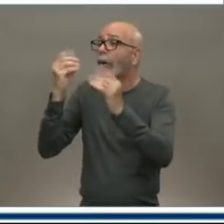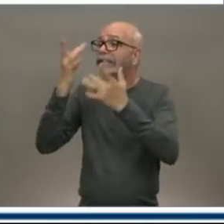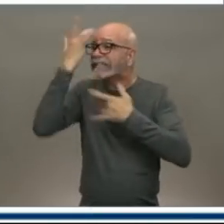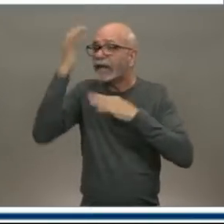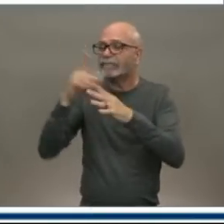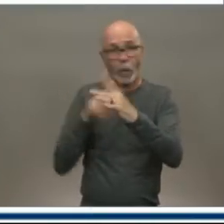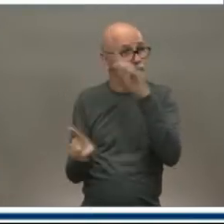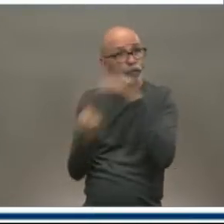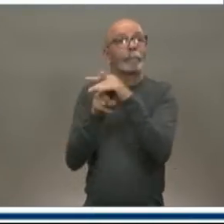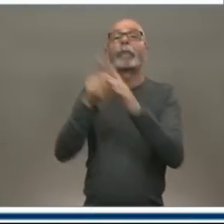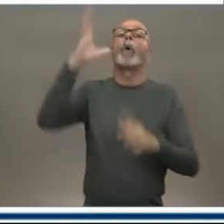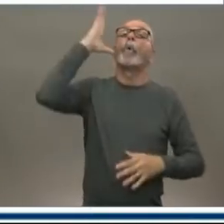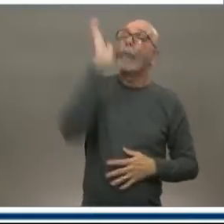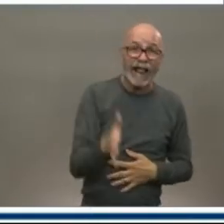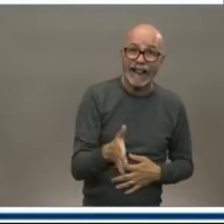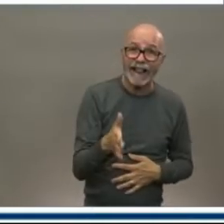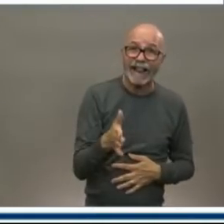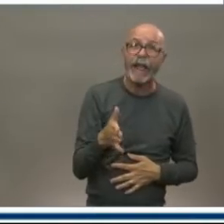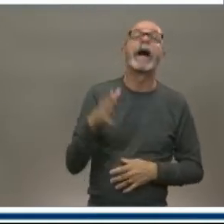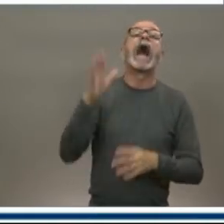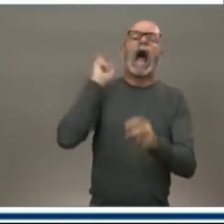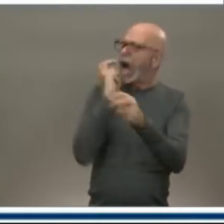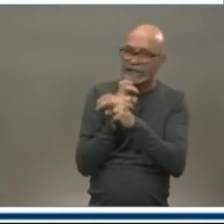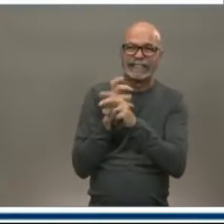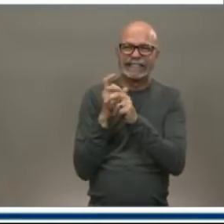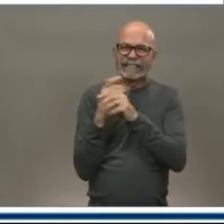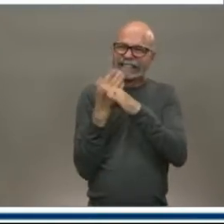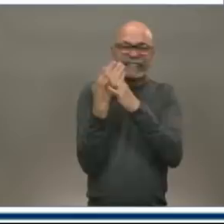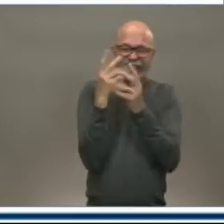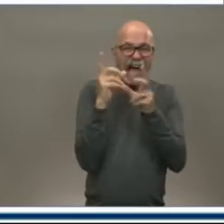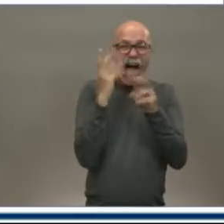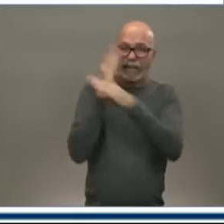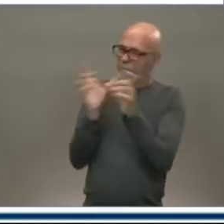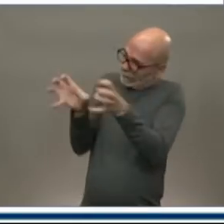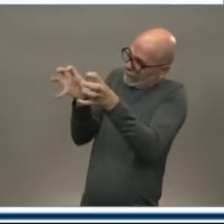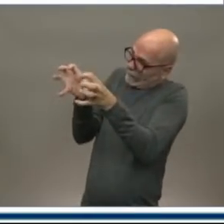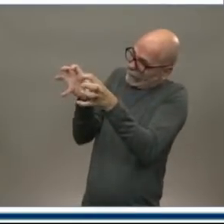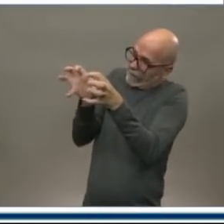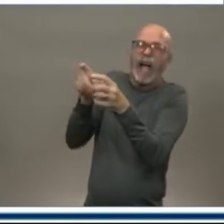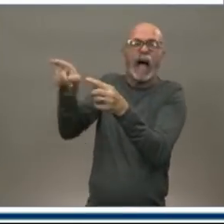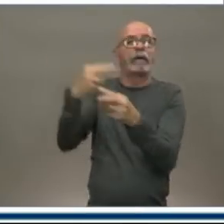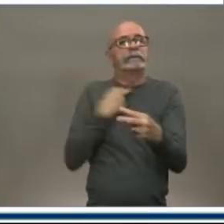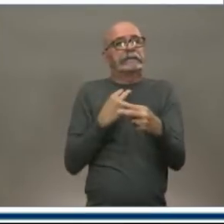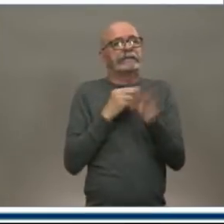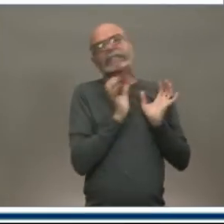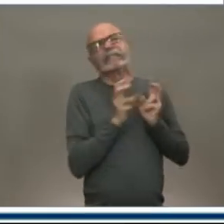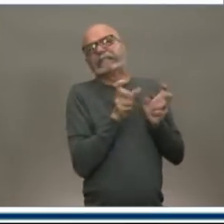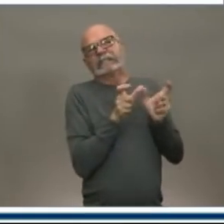remain diligent and do our best to keep COVID contained and slowed from spreading.